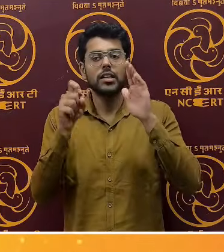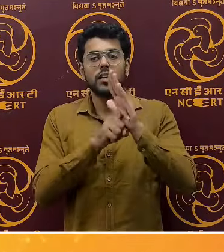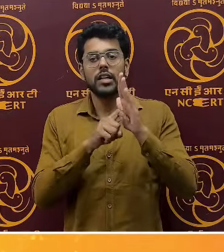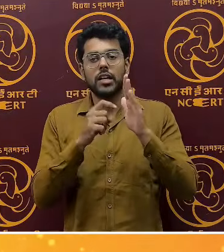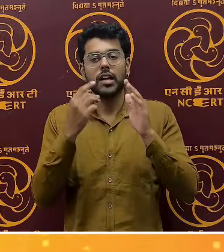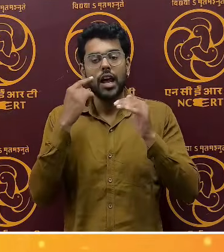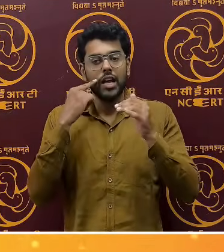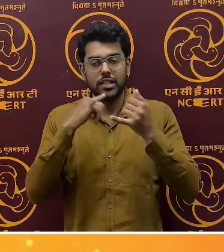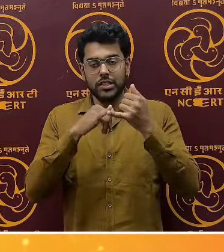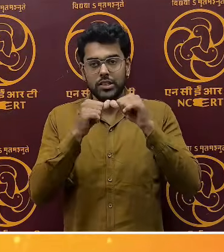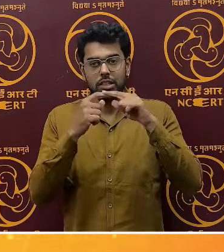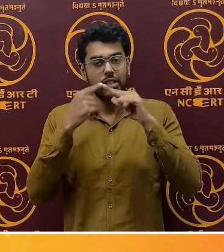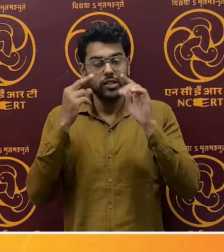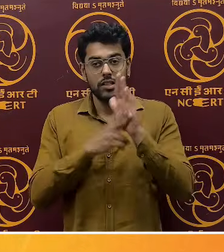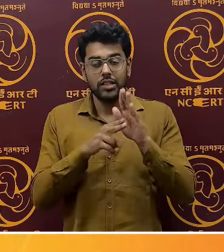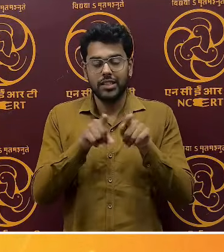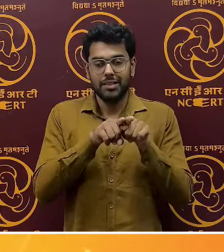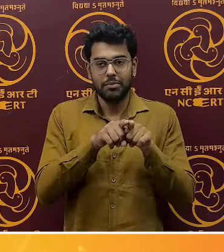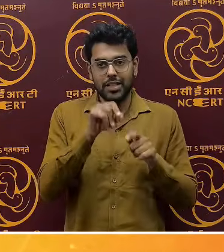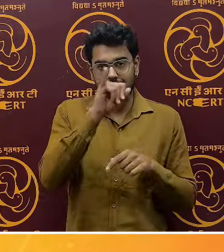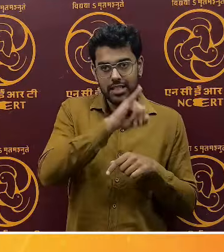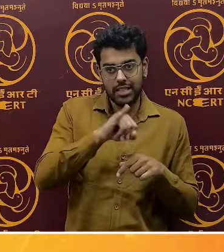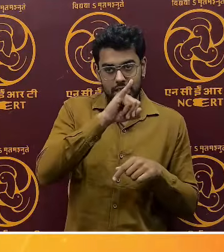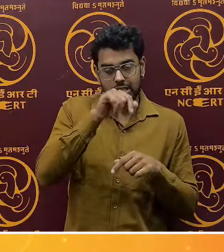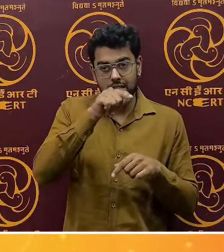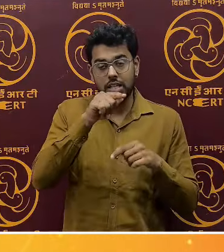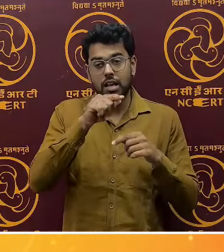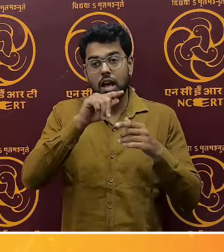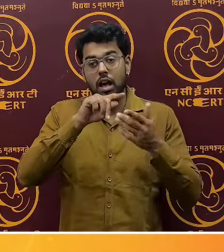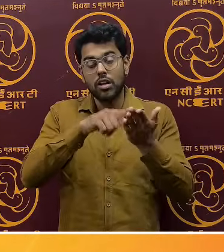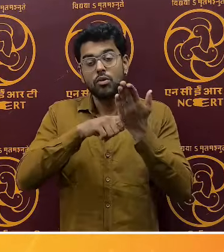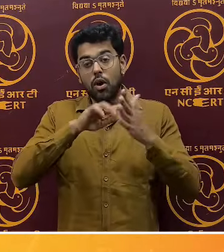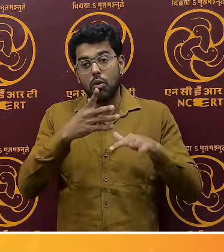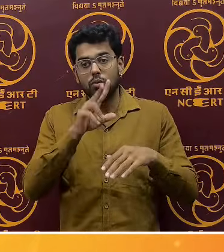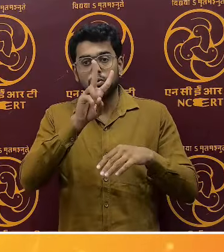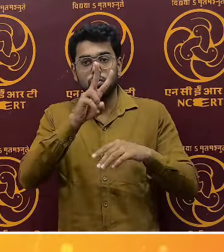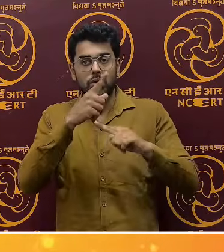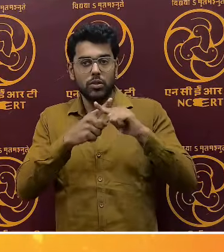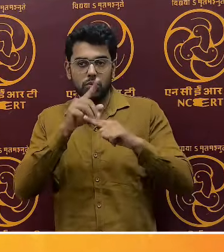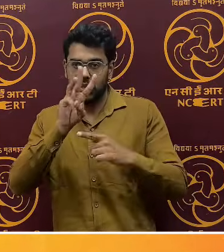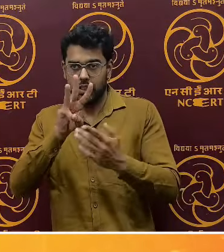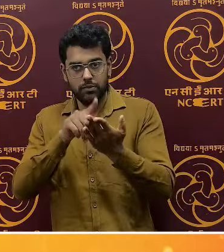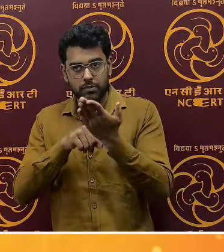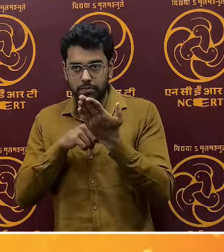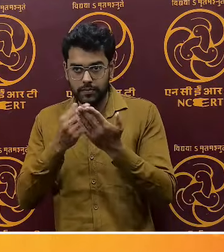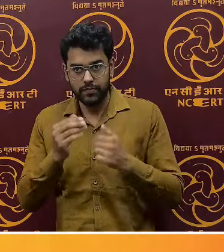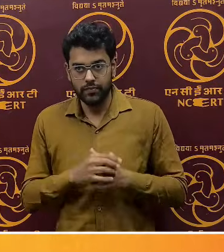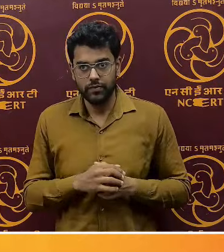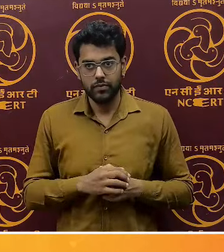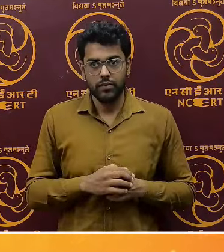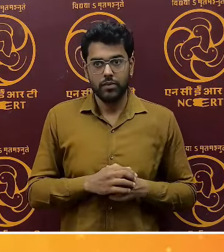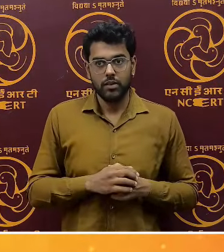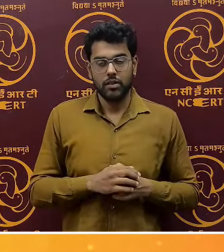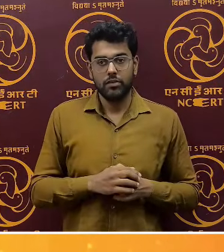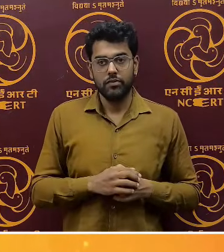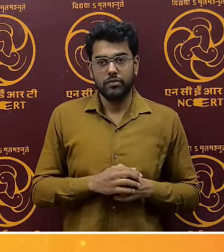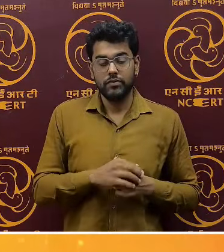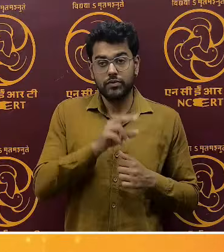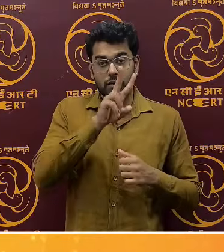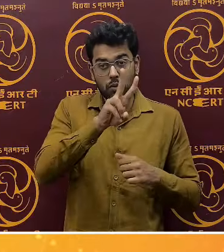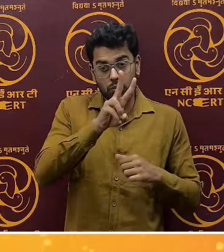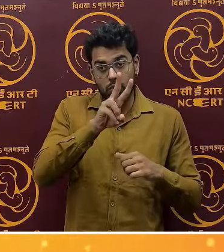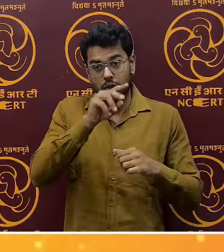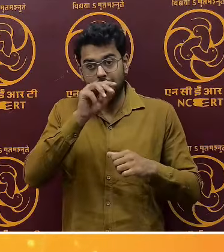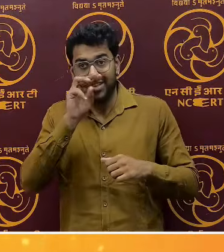can remember 6 can be written as 2 into 3. Yes. 2 and 3 are